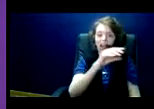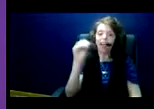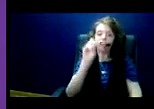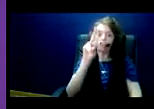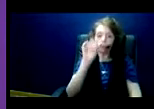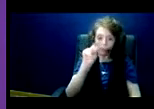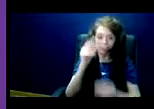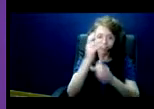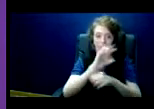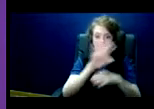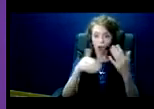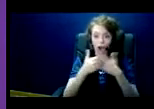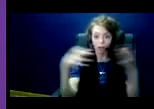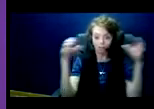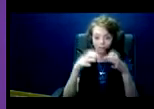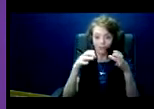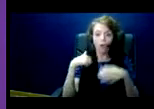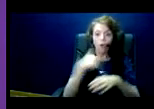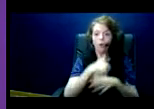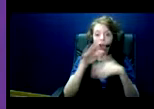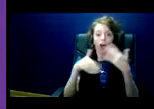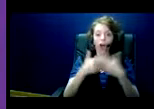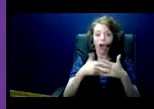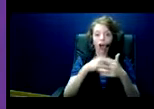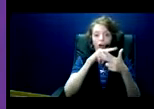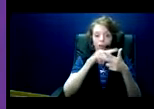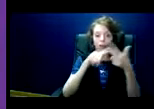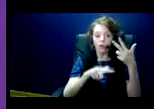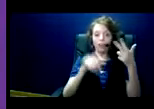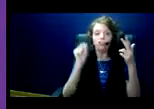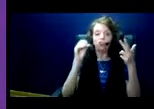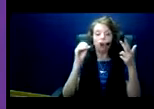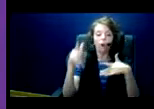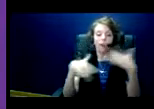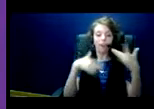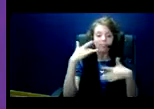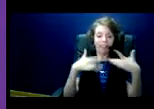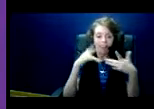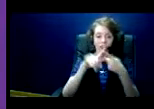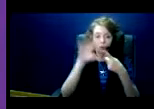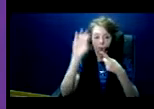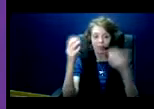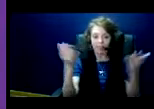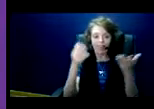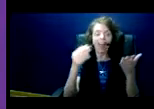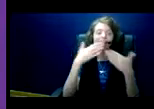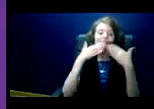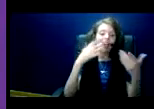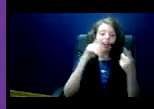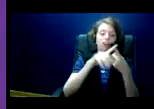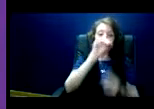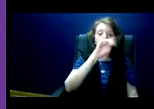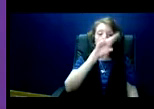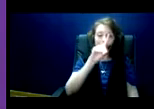all situated. We are all three so excited to be here, and we also want to extend our thanks to the Mid-Atlantic Teaching Artists